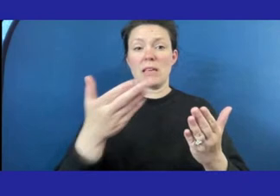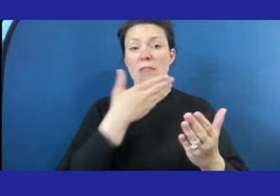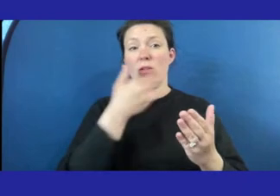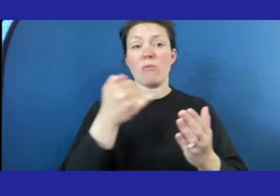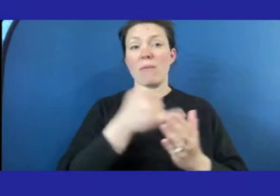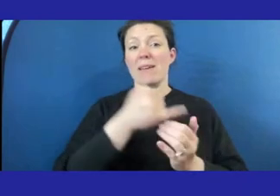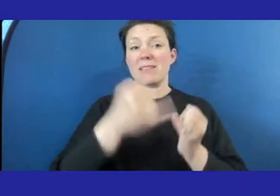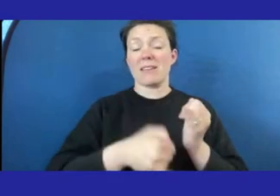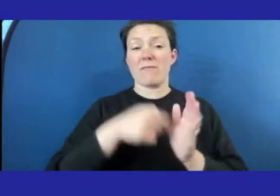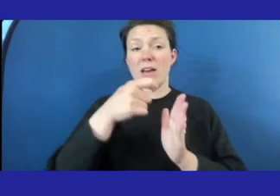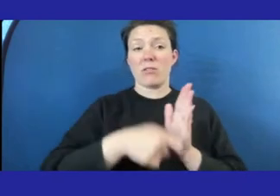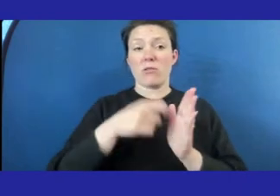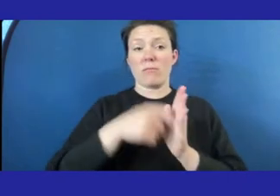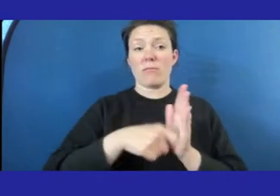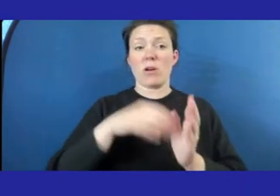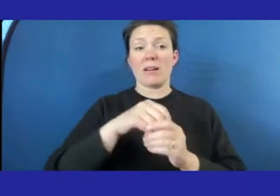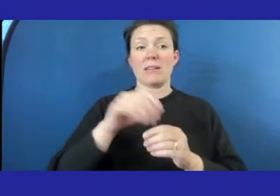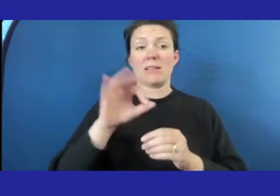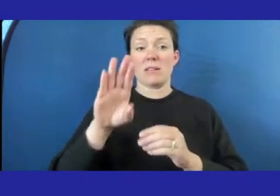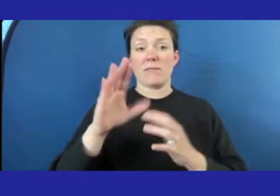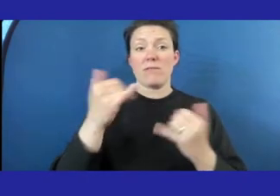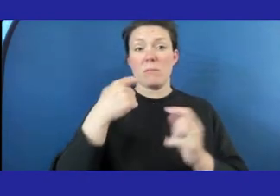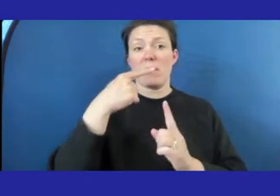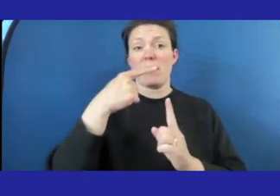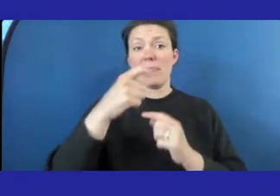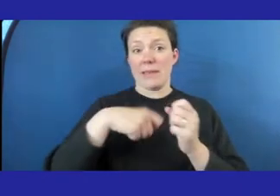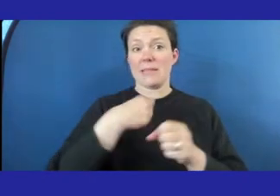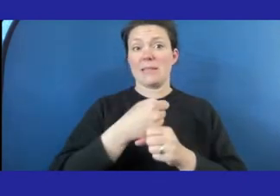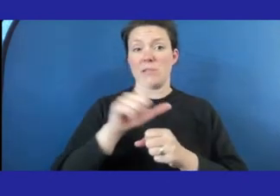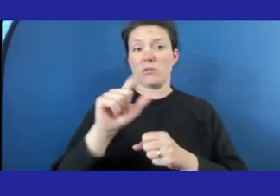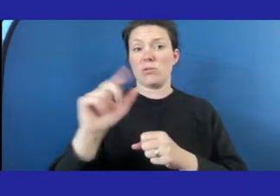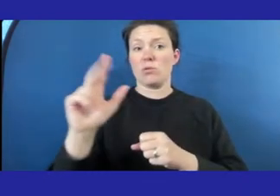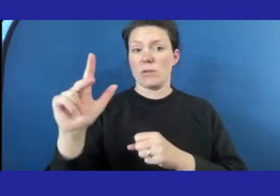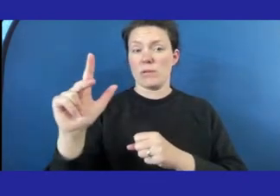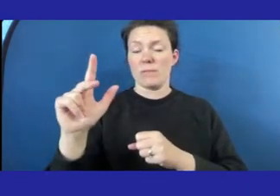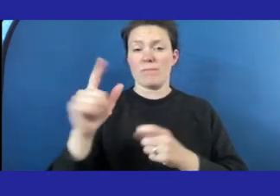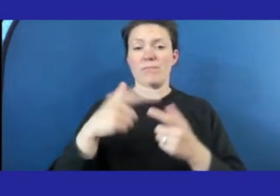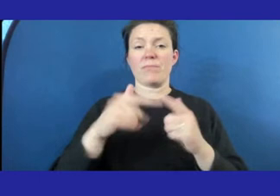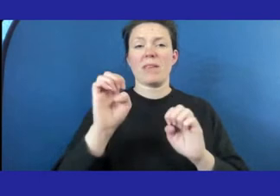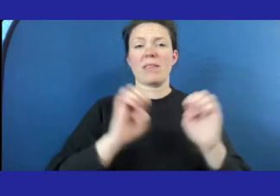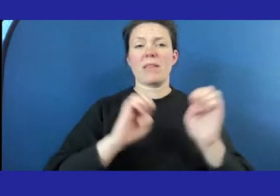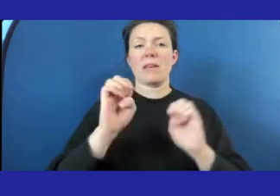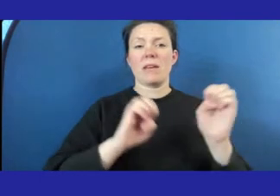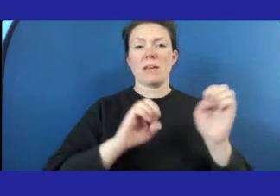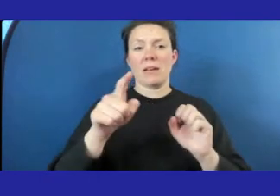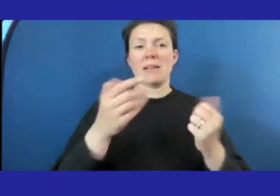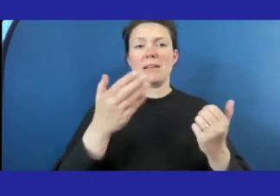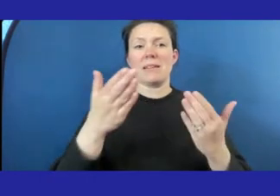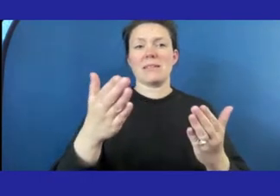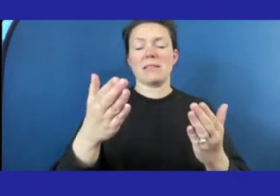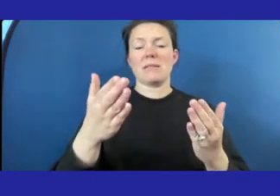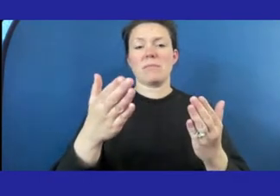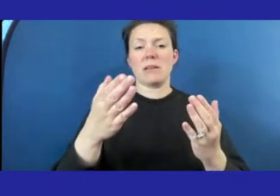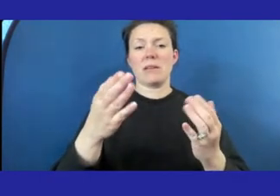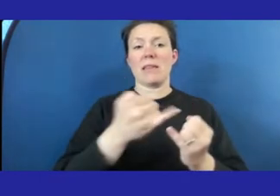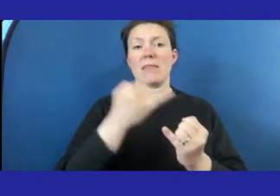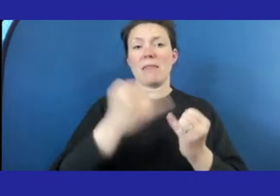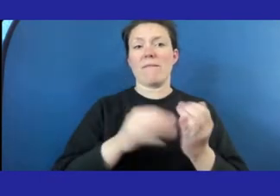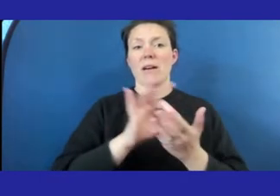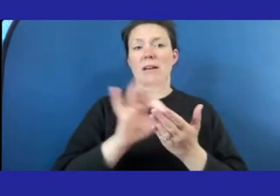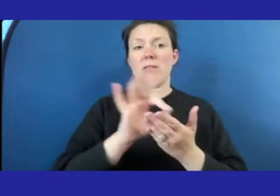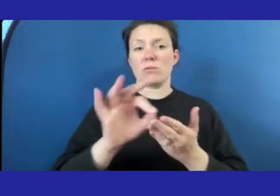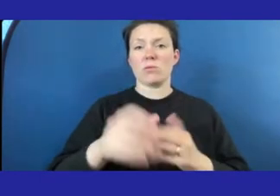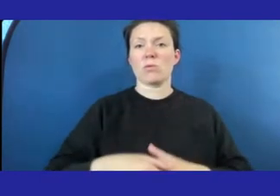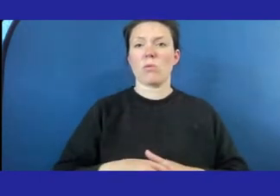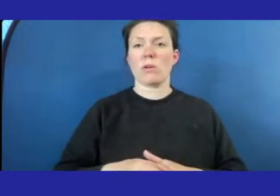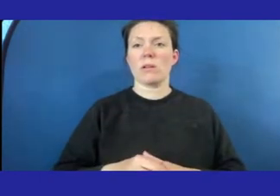pricing in February of this year, 2023. And the evaluation committee submitted our final scores following